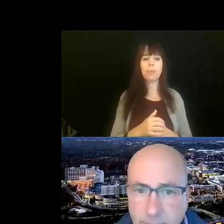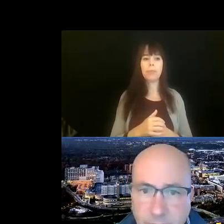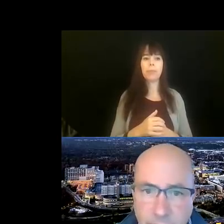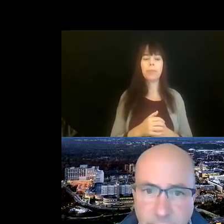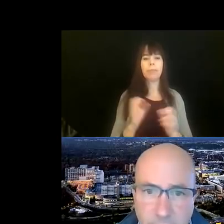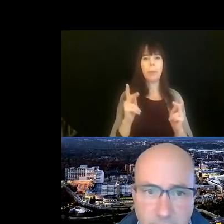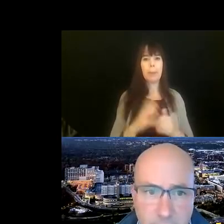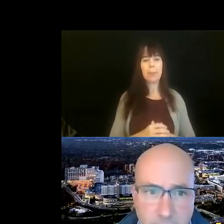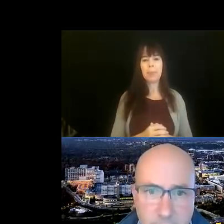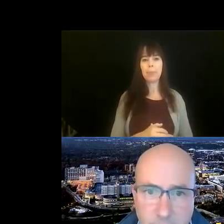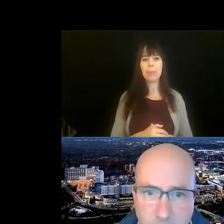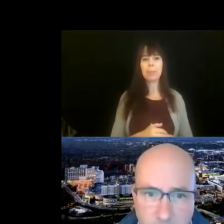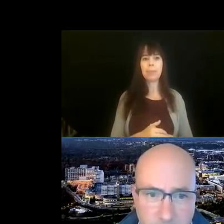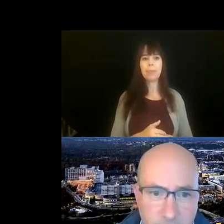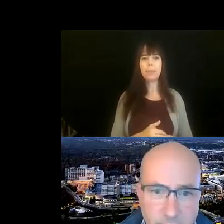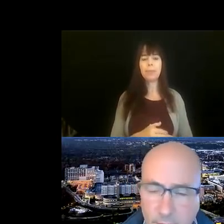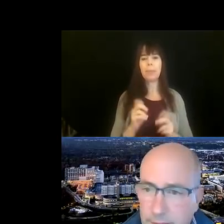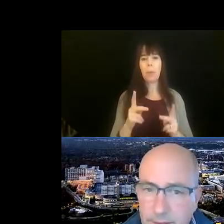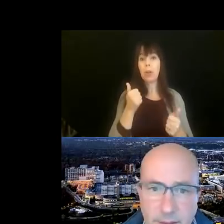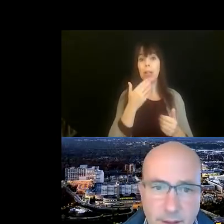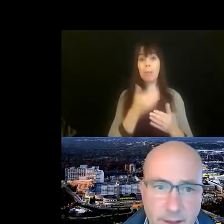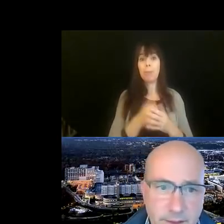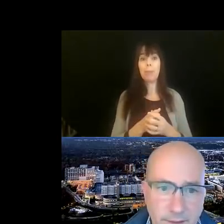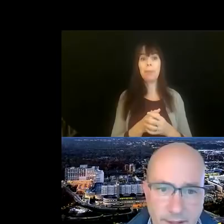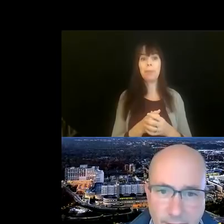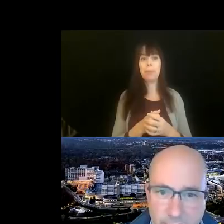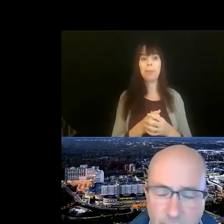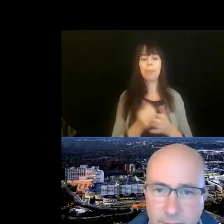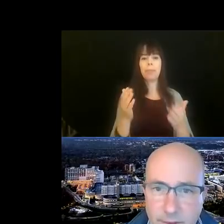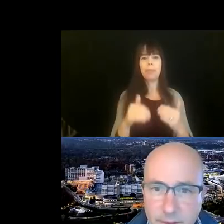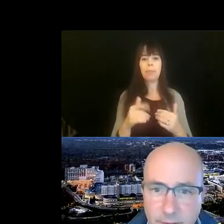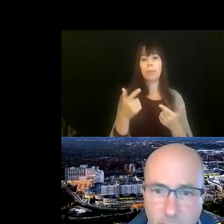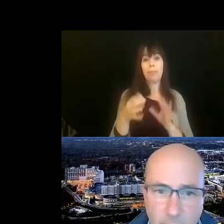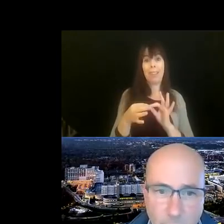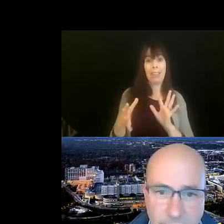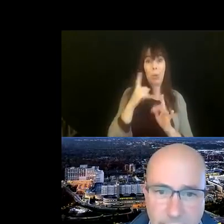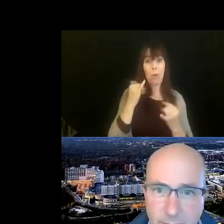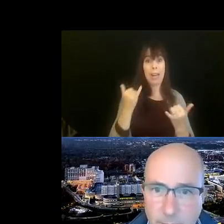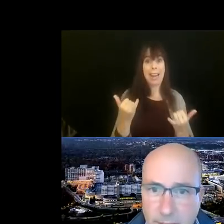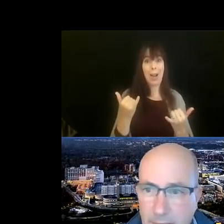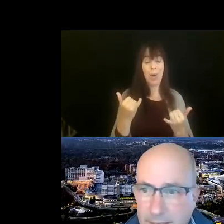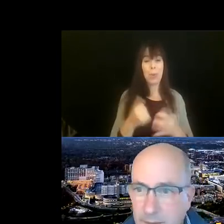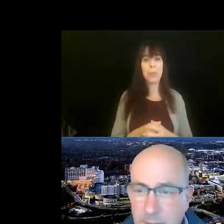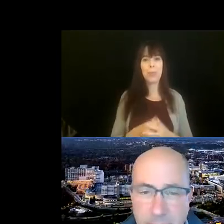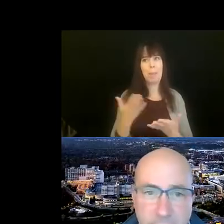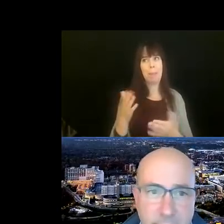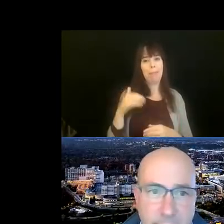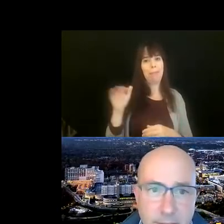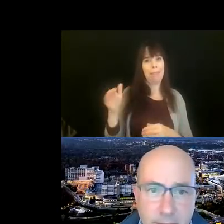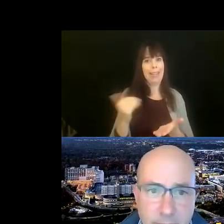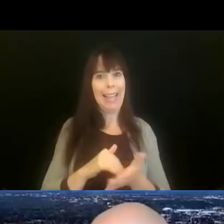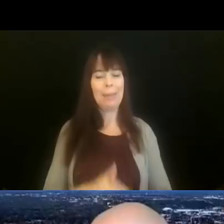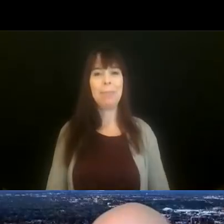Okay. Very good. All right, Dave, I think I'll let you go for a moment here. May come back to you.